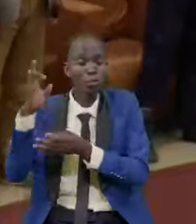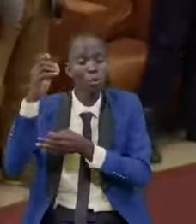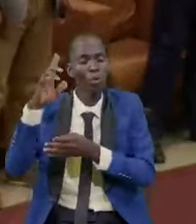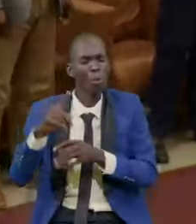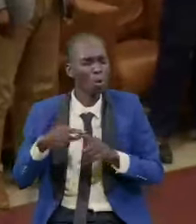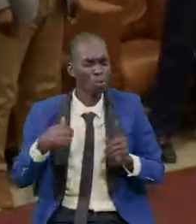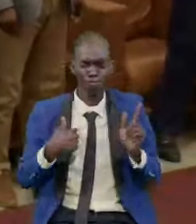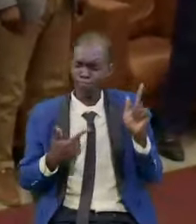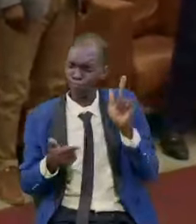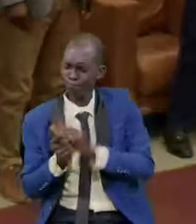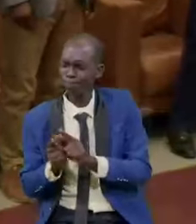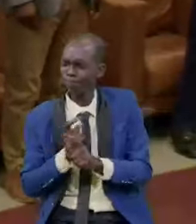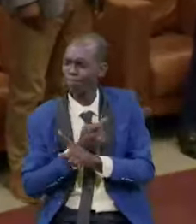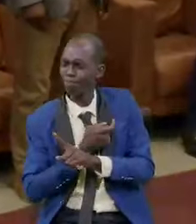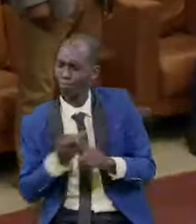down